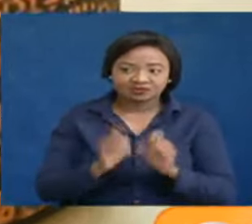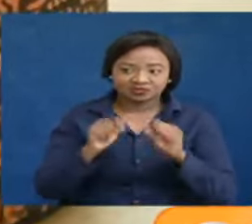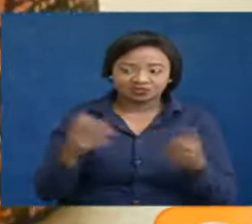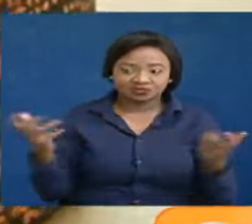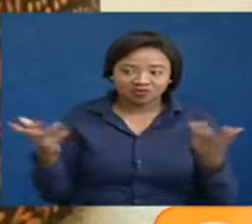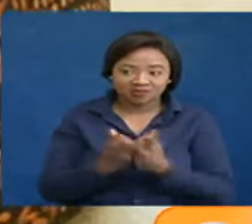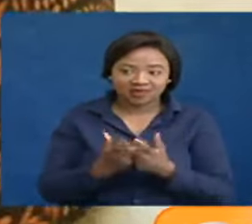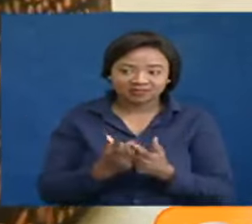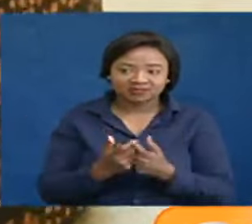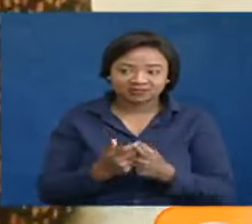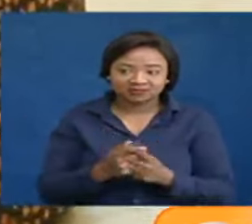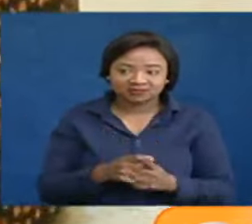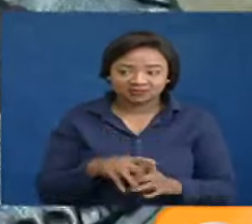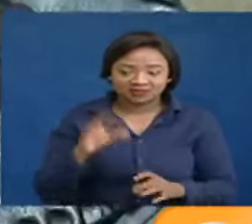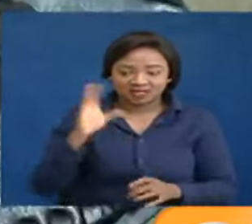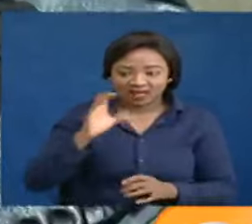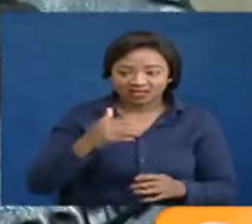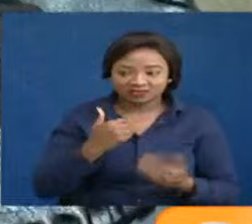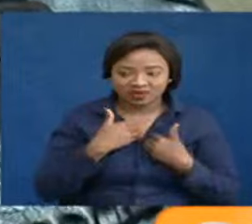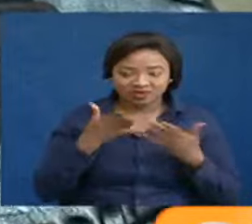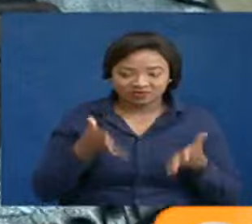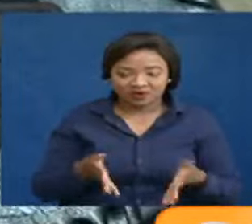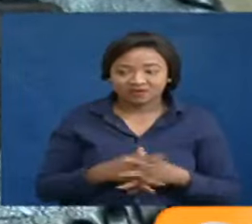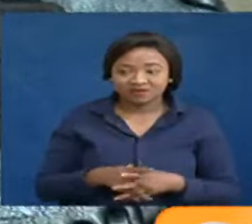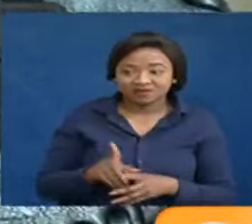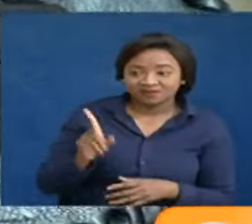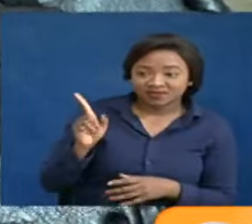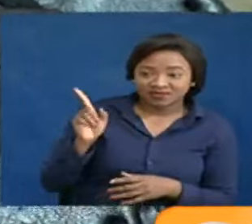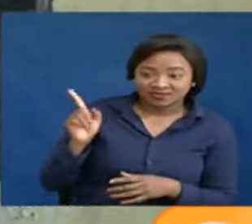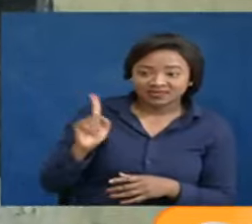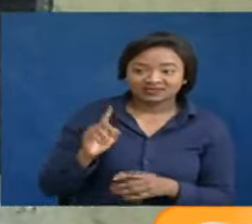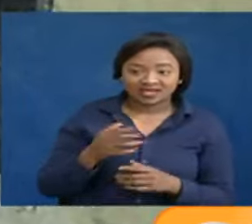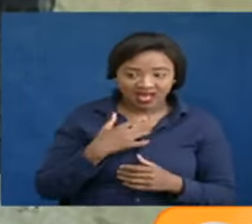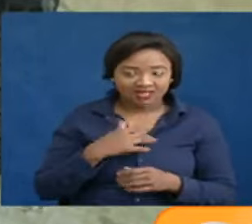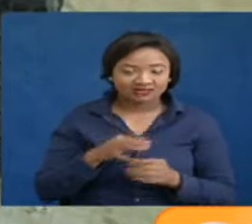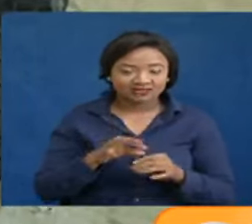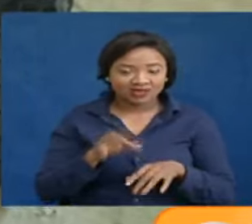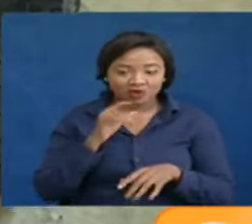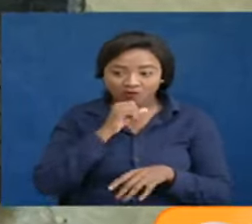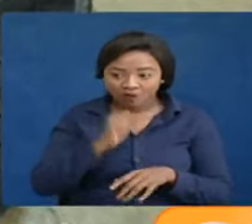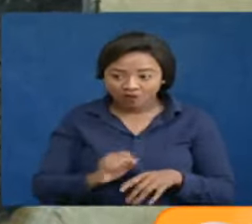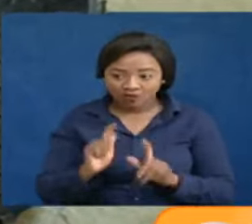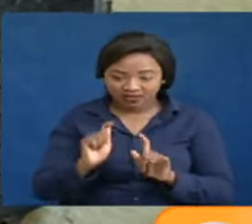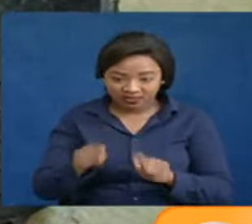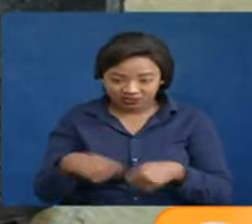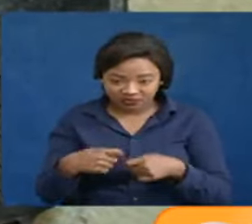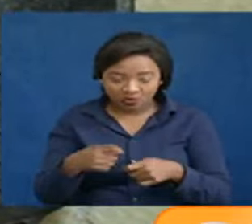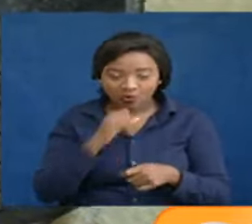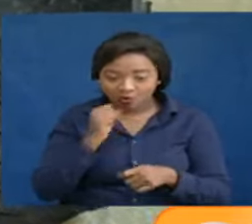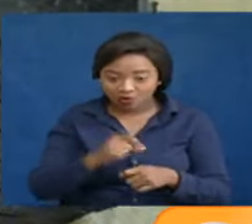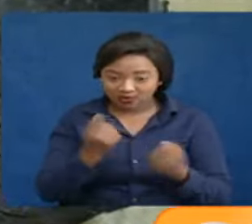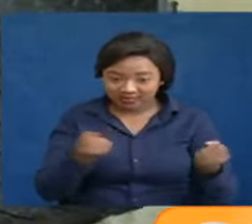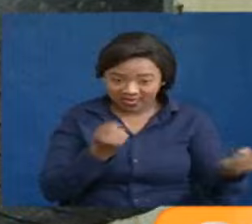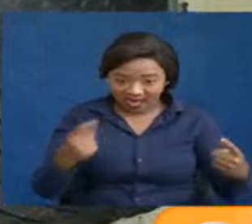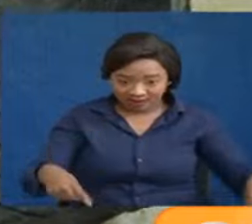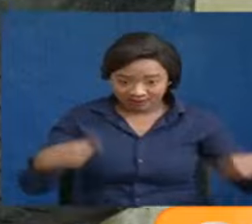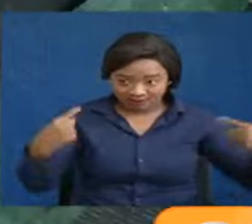the 21st century clientele. Akala 21 fuses pure leather and the upcycled old car tires to make the final